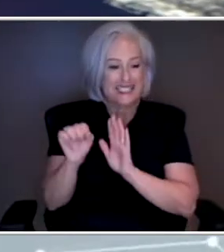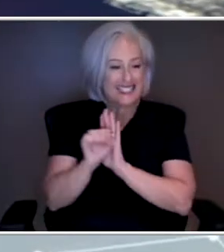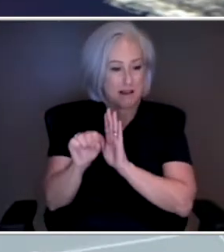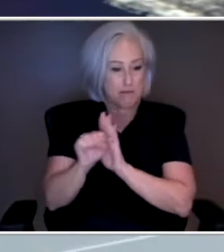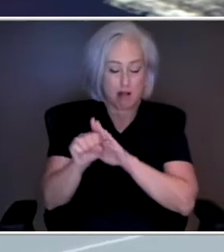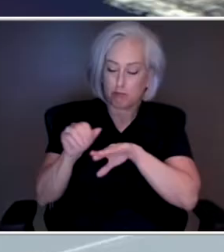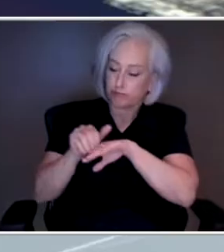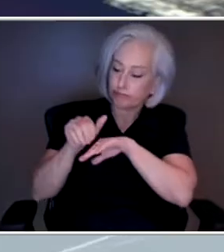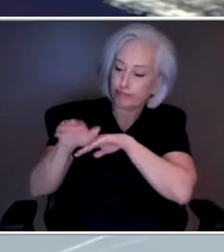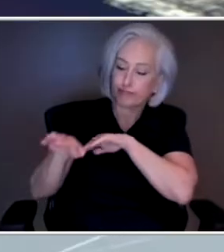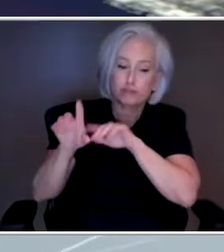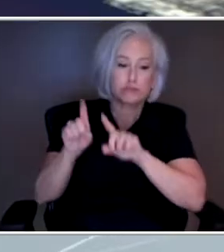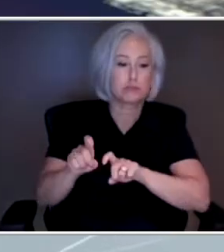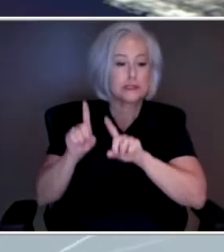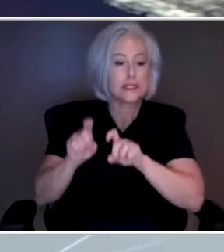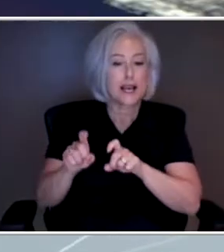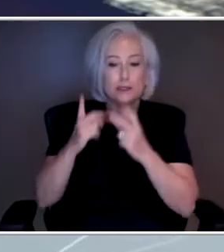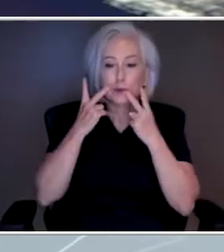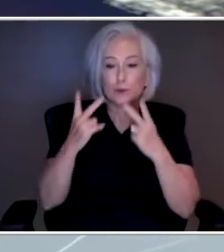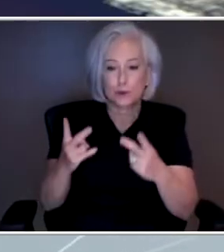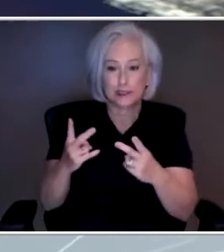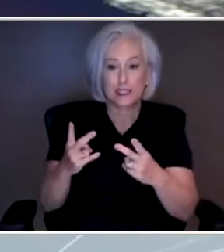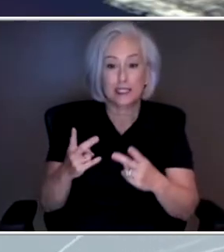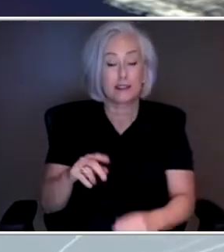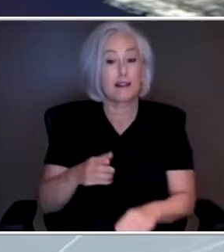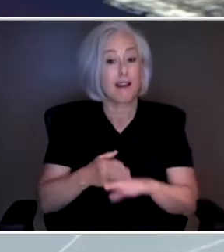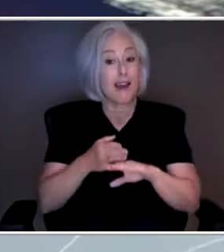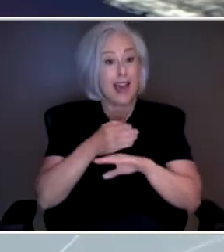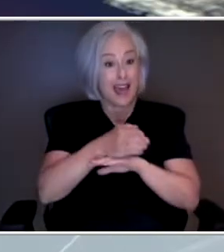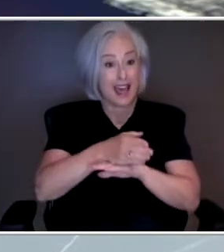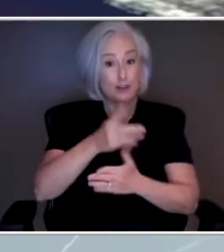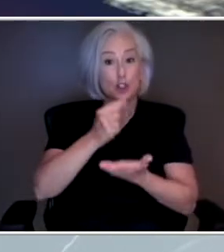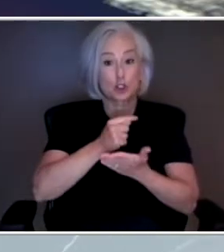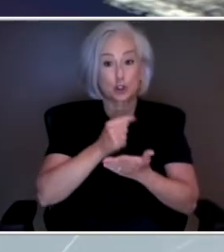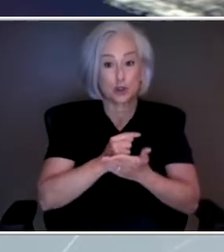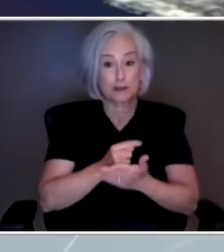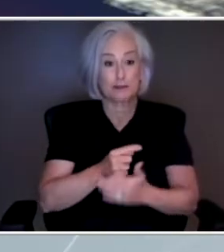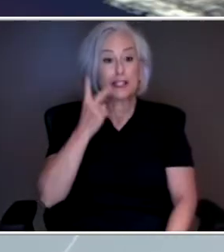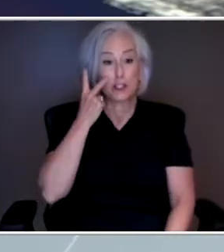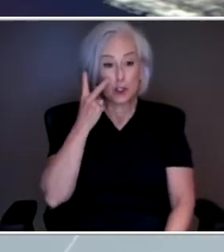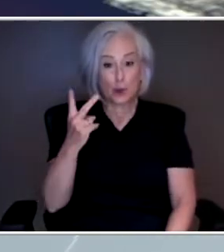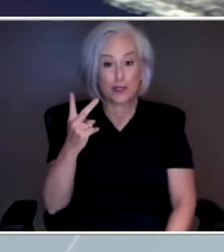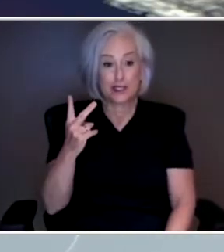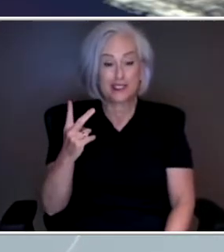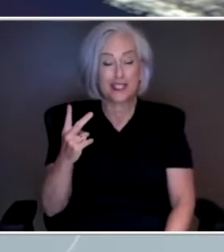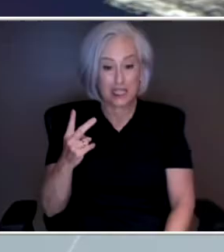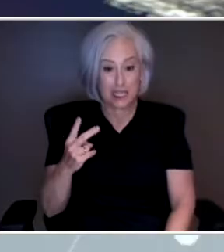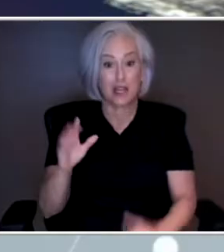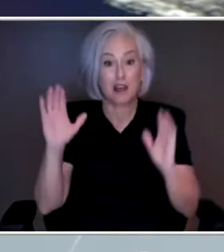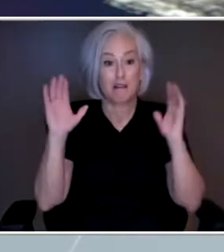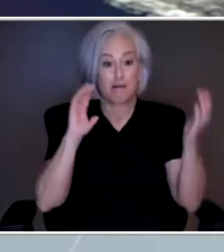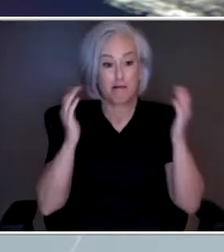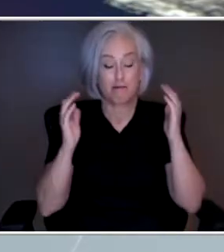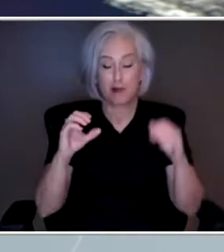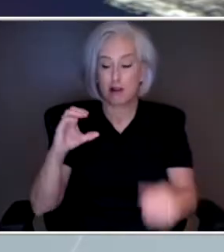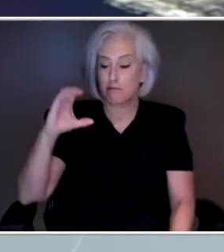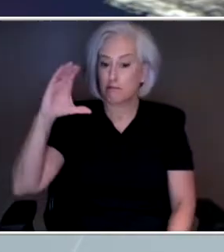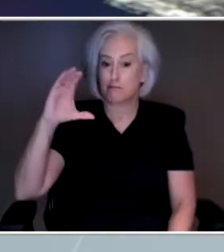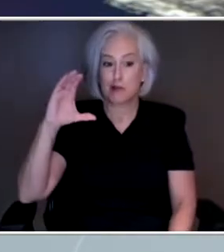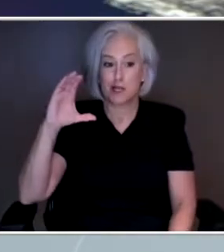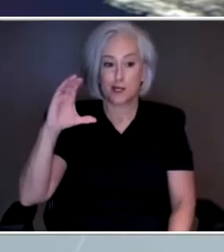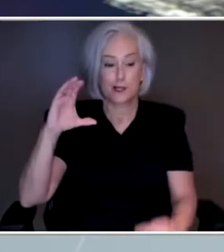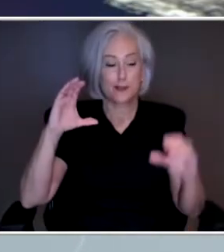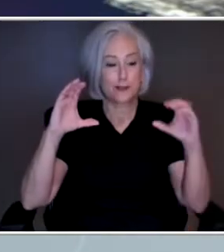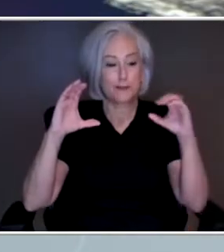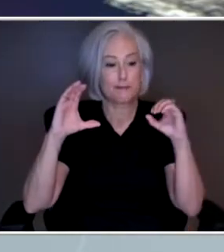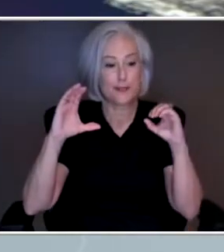that second image there, and you can see just to the quality of your eye, the one looks bigger than the other, the before and after. And so we're just